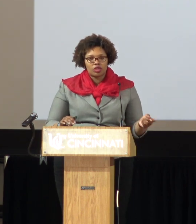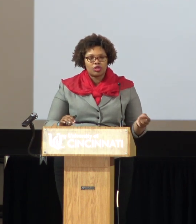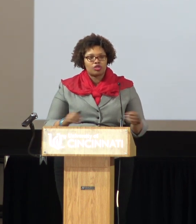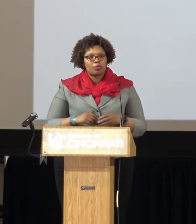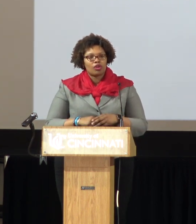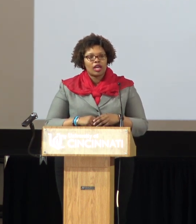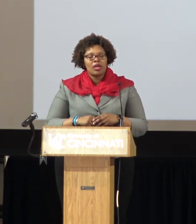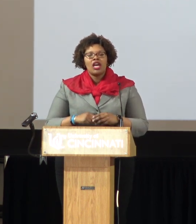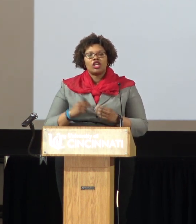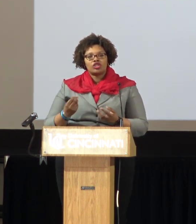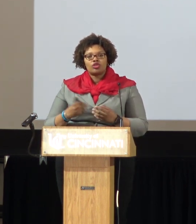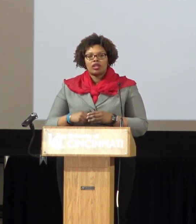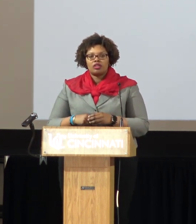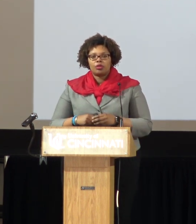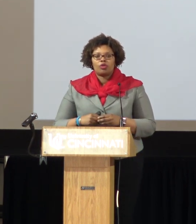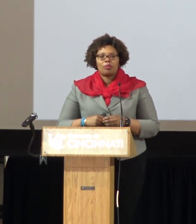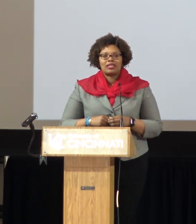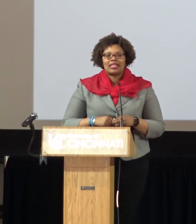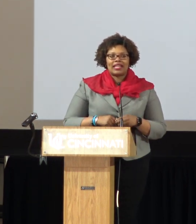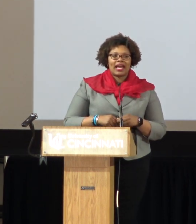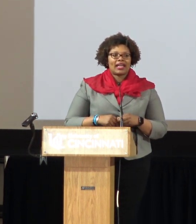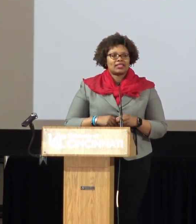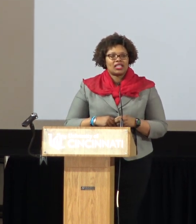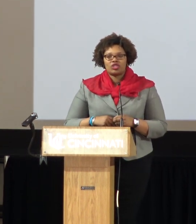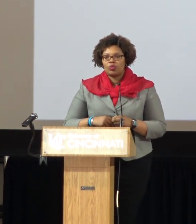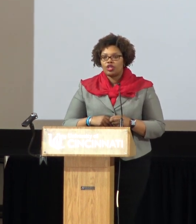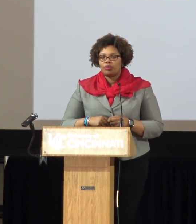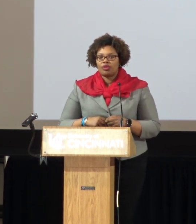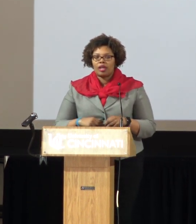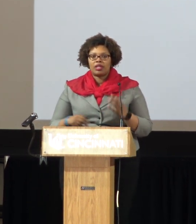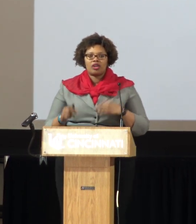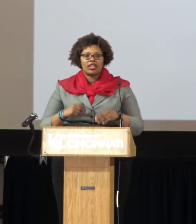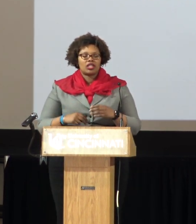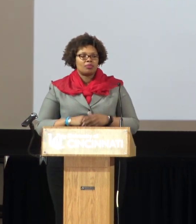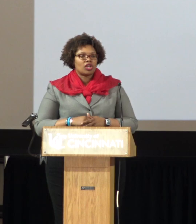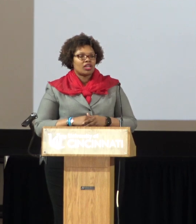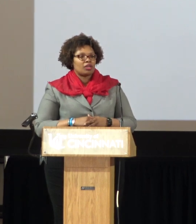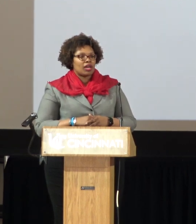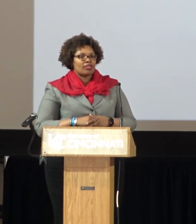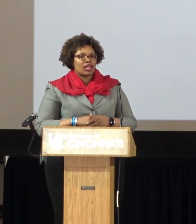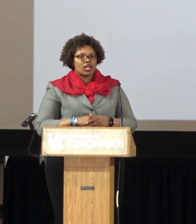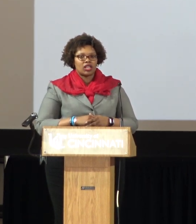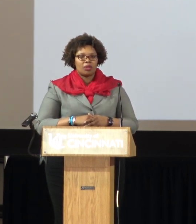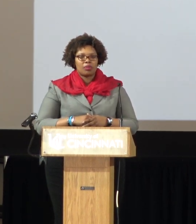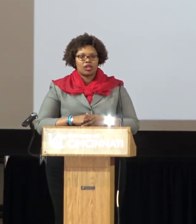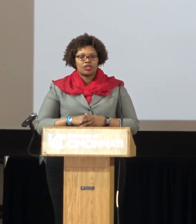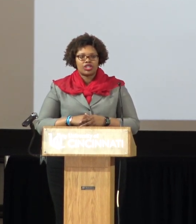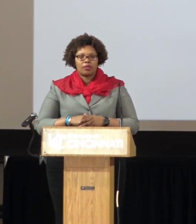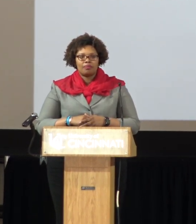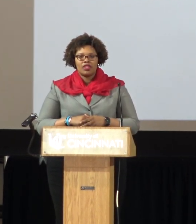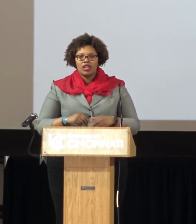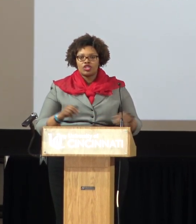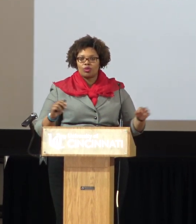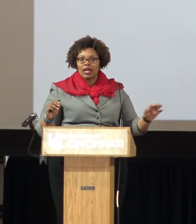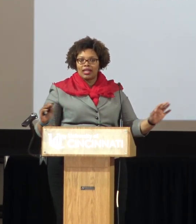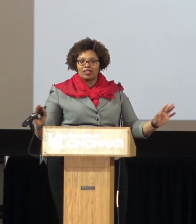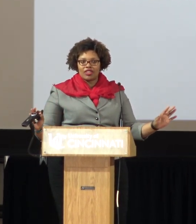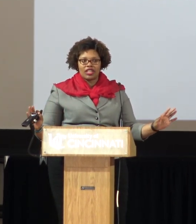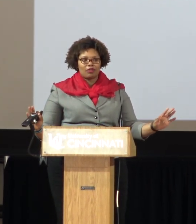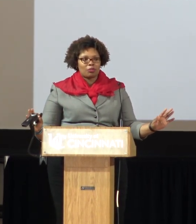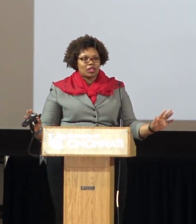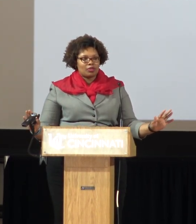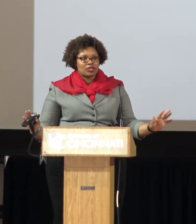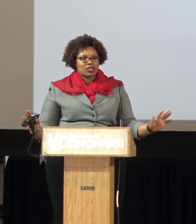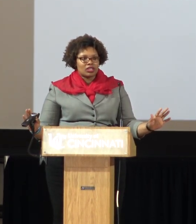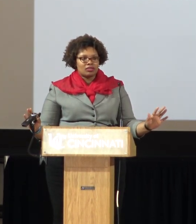All of Us Research Program, and also talk a little bit more about data access with the program, and I'll end up talking about the NLM partnership. So right now,